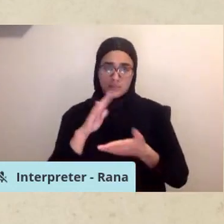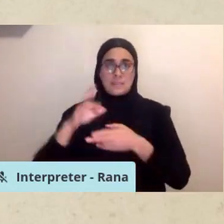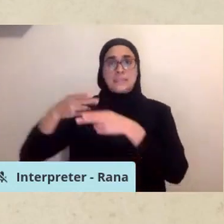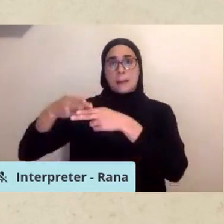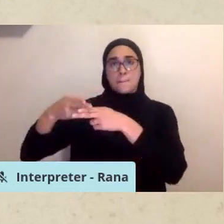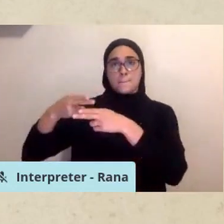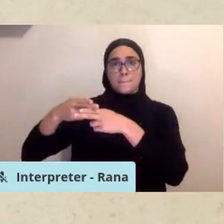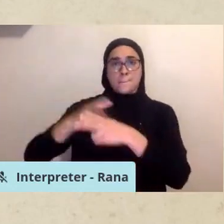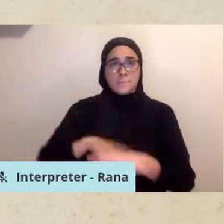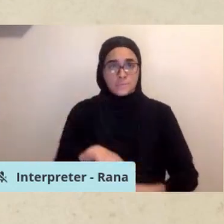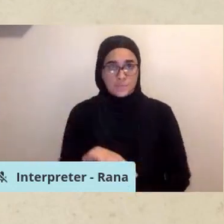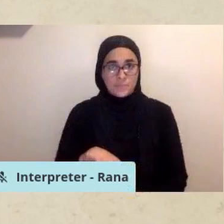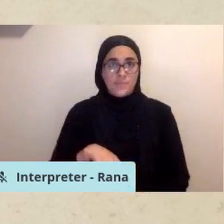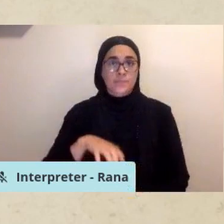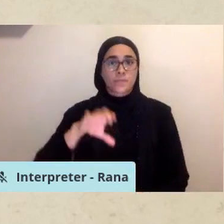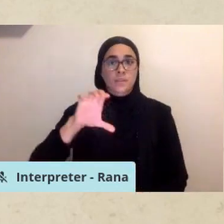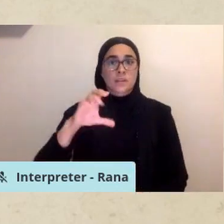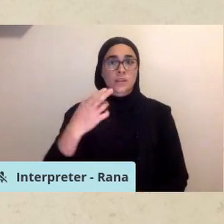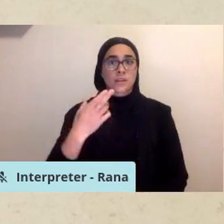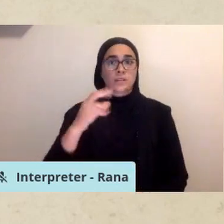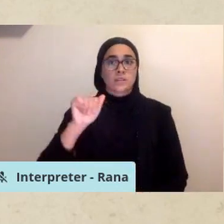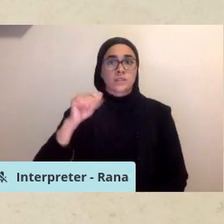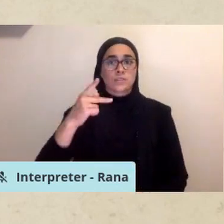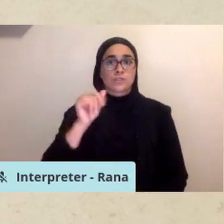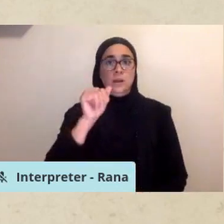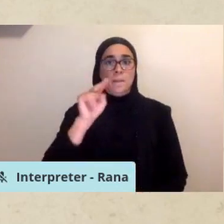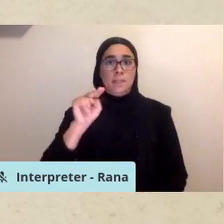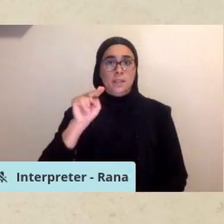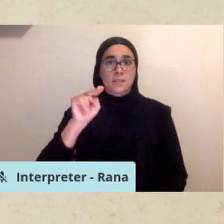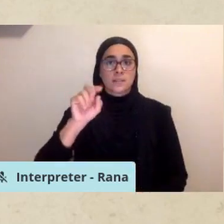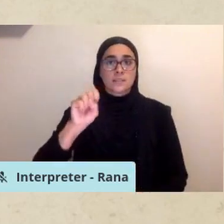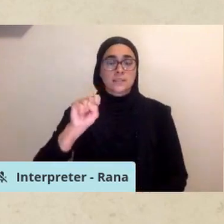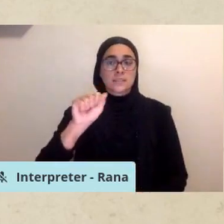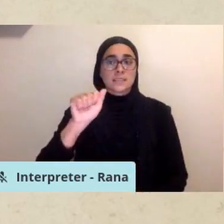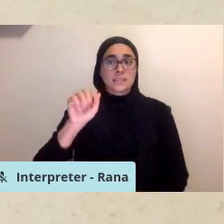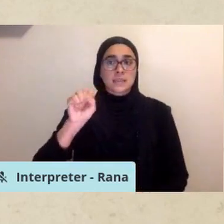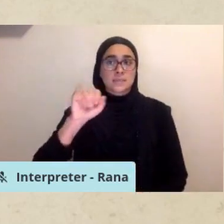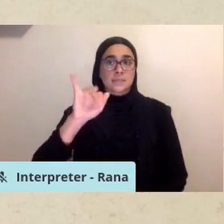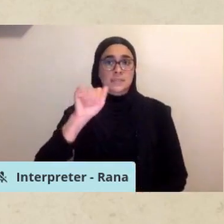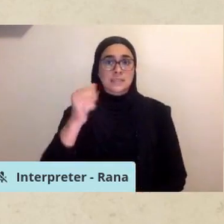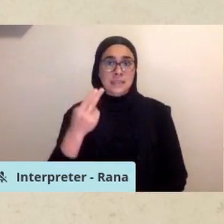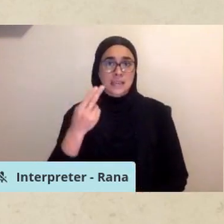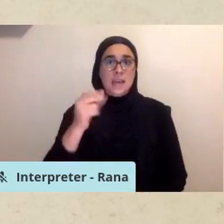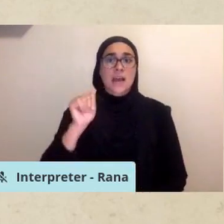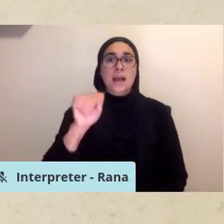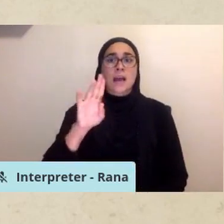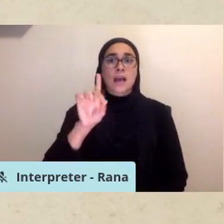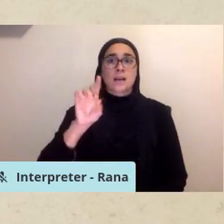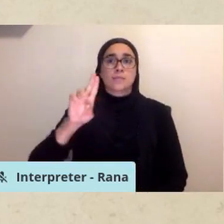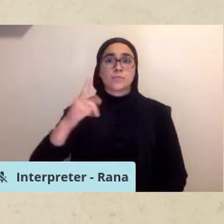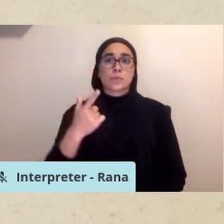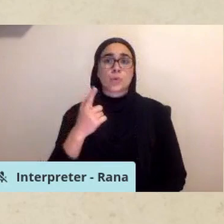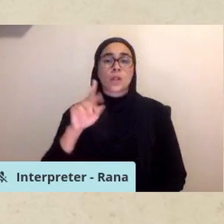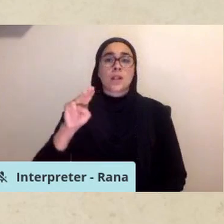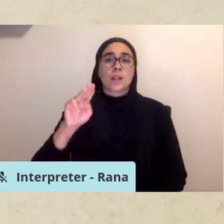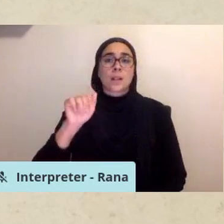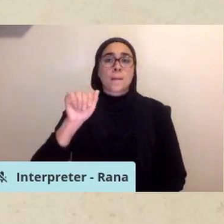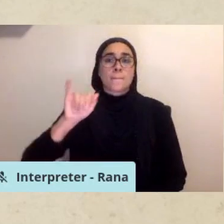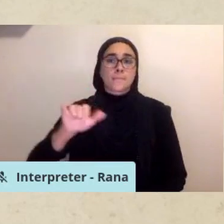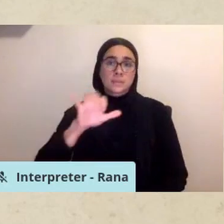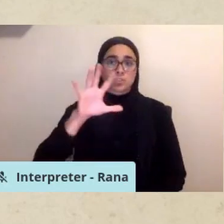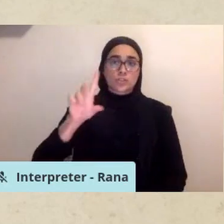is Chaplain Samsiah Abdul-Majid. She is a board certified by the Association